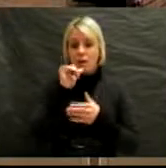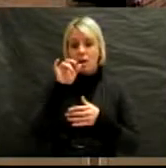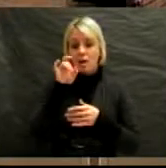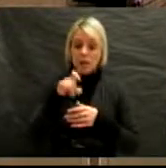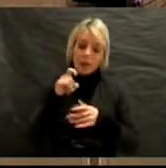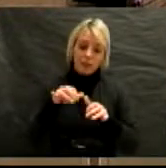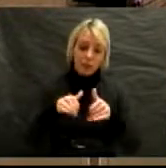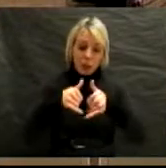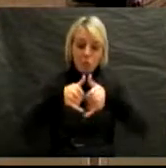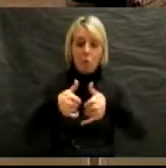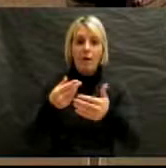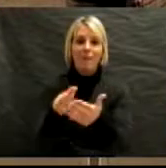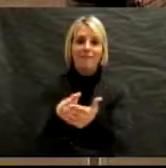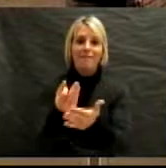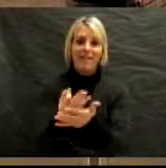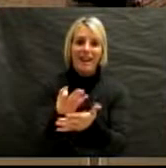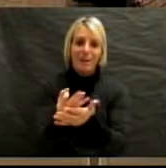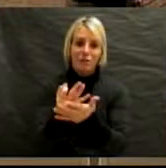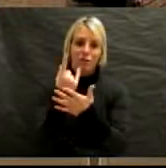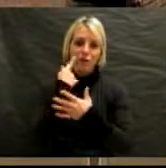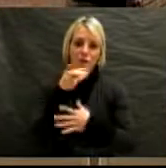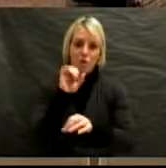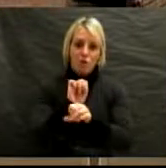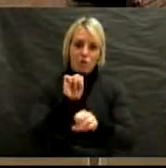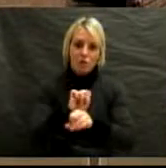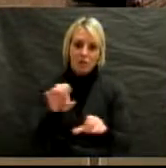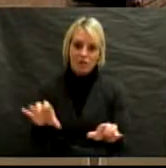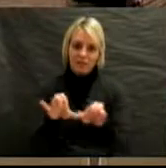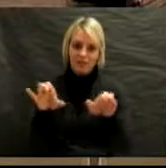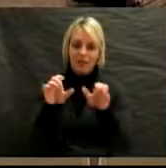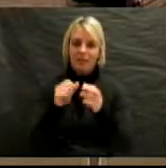Can't argue with that. I won't say any more.